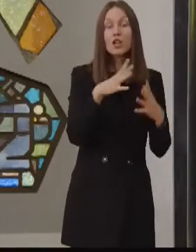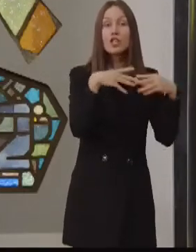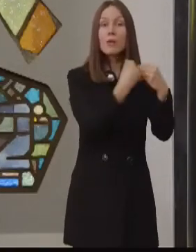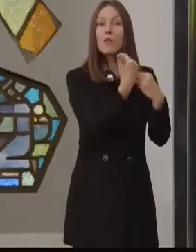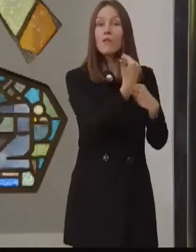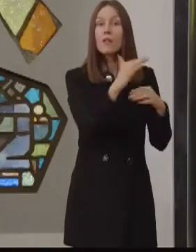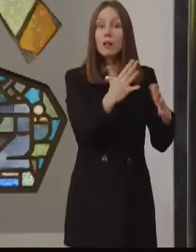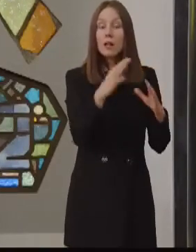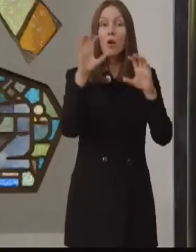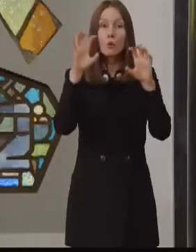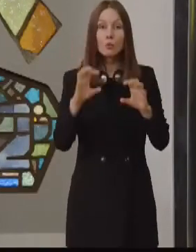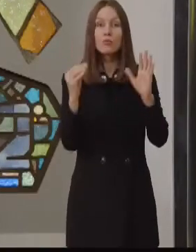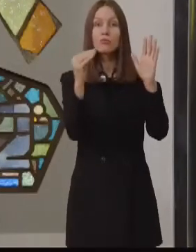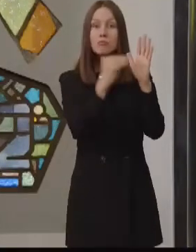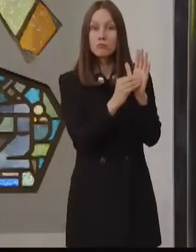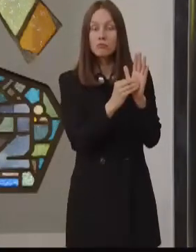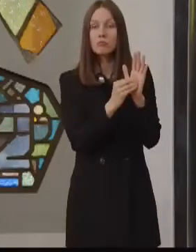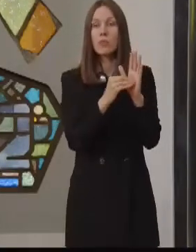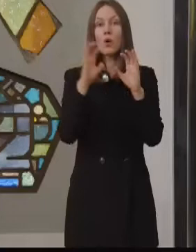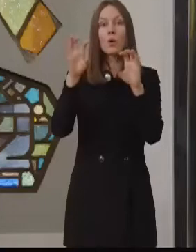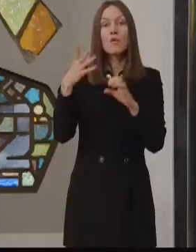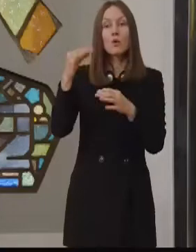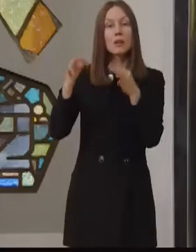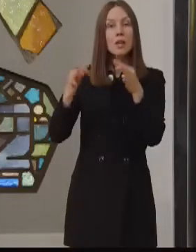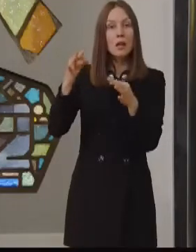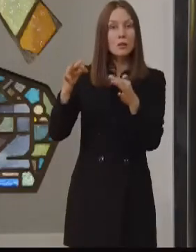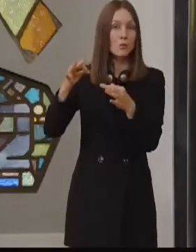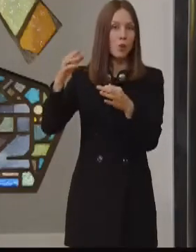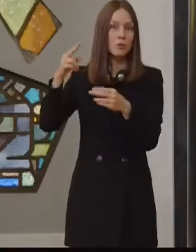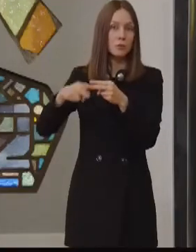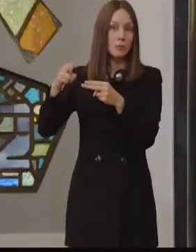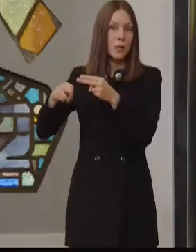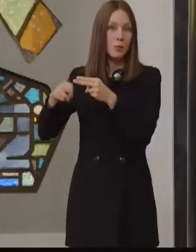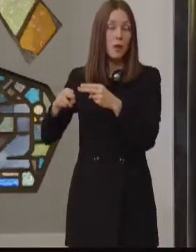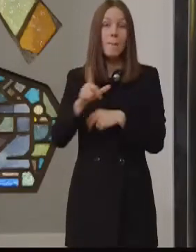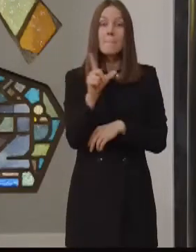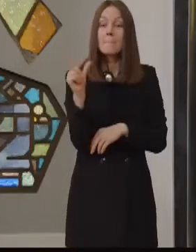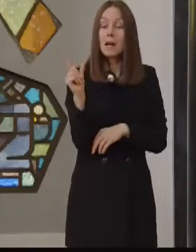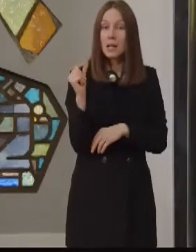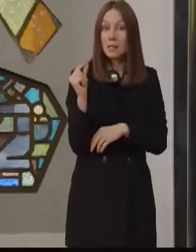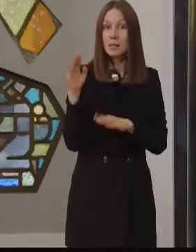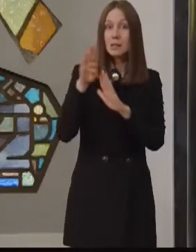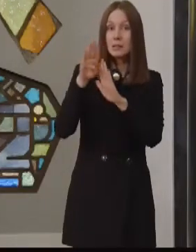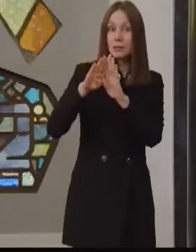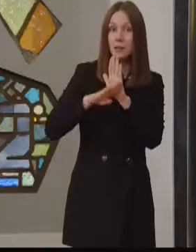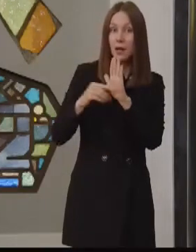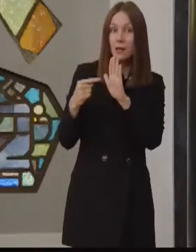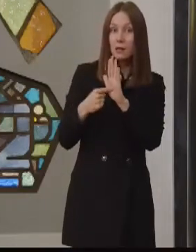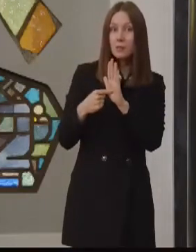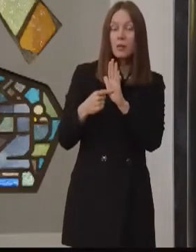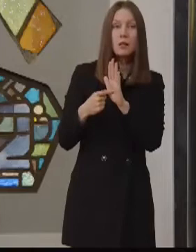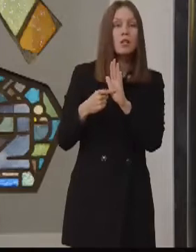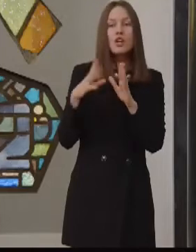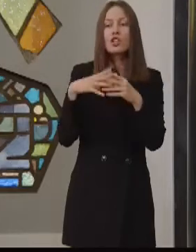family is not changed by the draft law because the definition of the family is regulated by